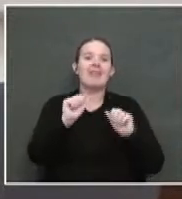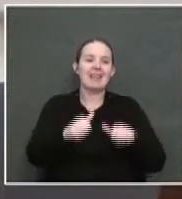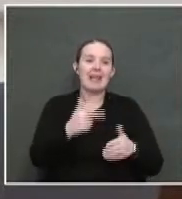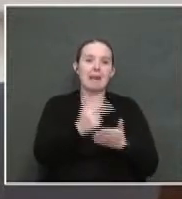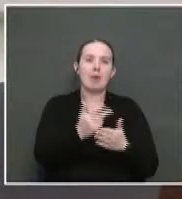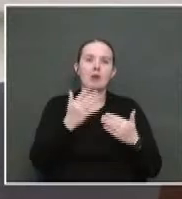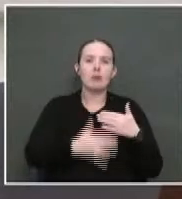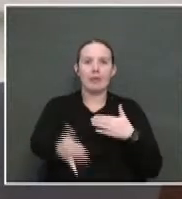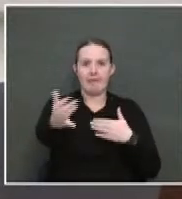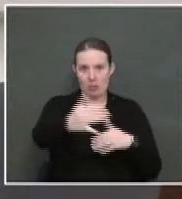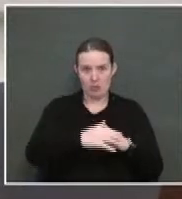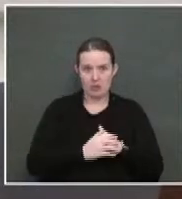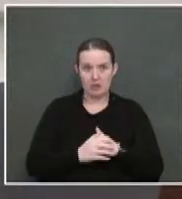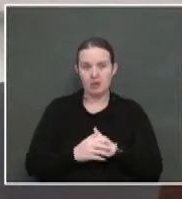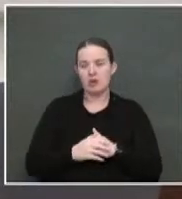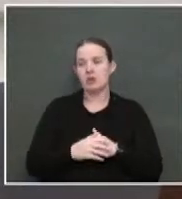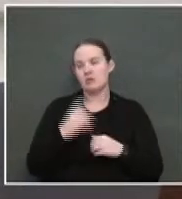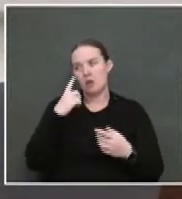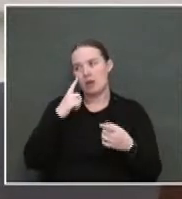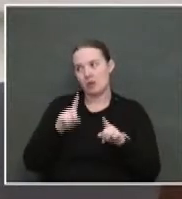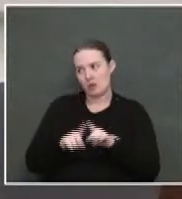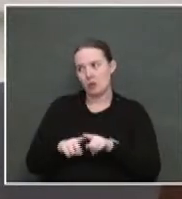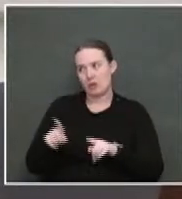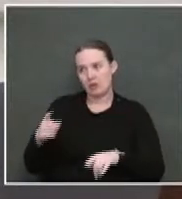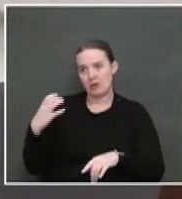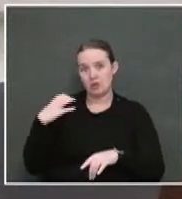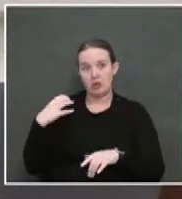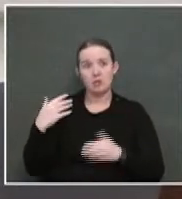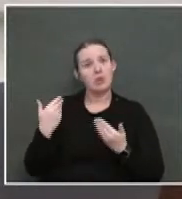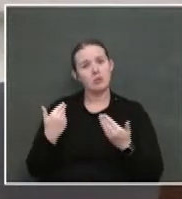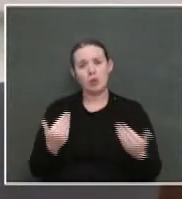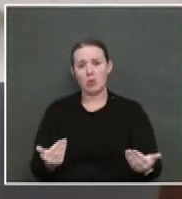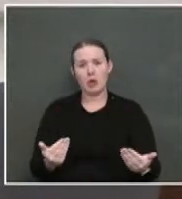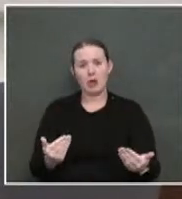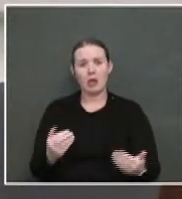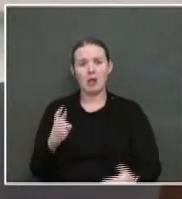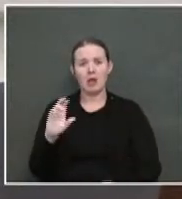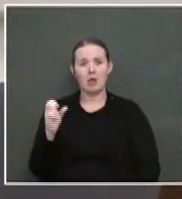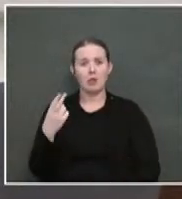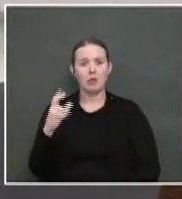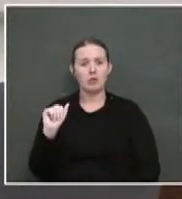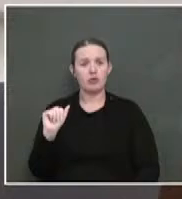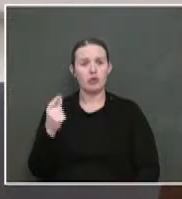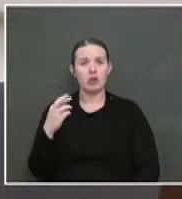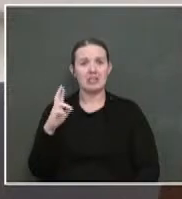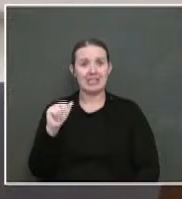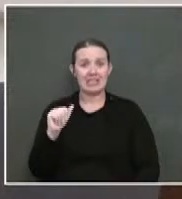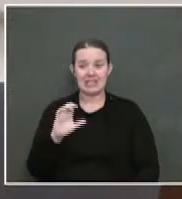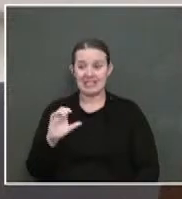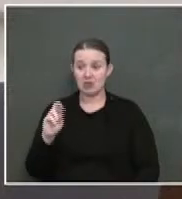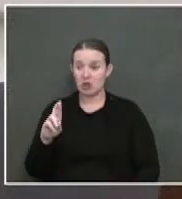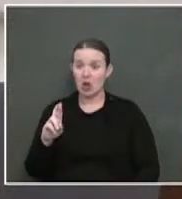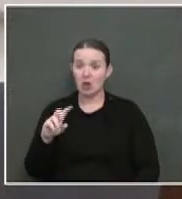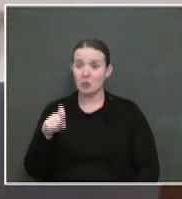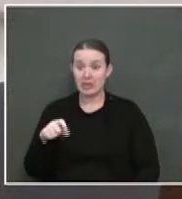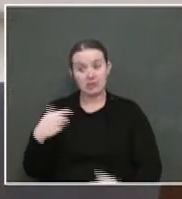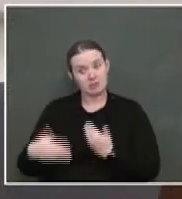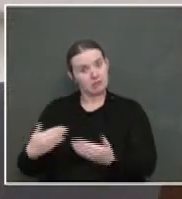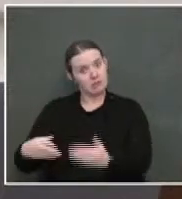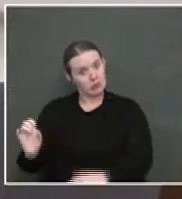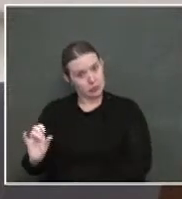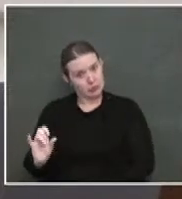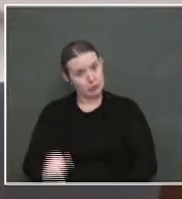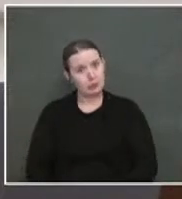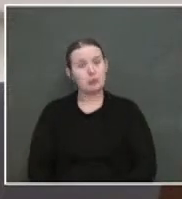So echoing the chair's comments about pushing forward Councilwoman Rocha Garcia's CCR as well. And